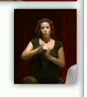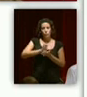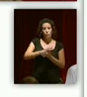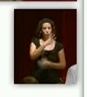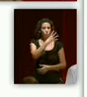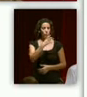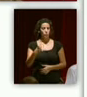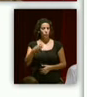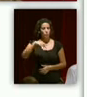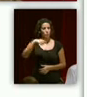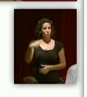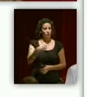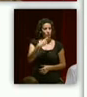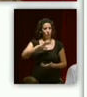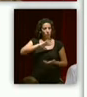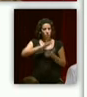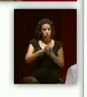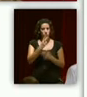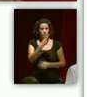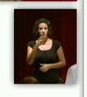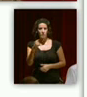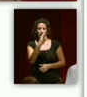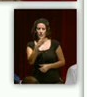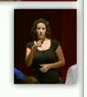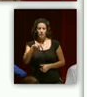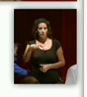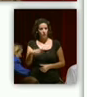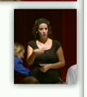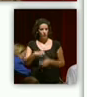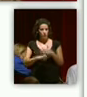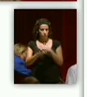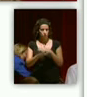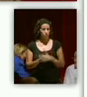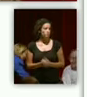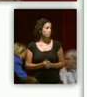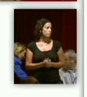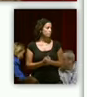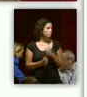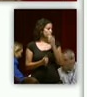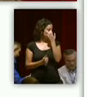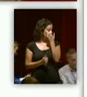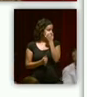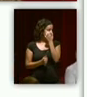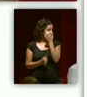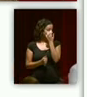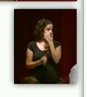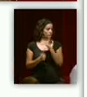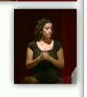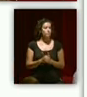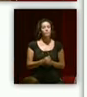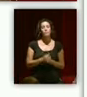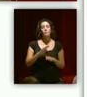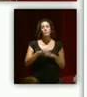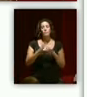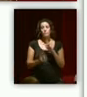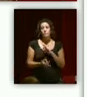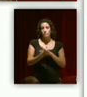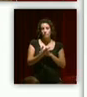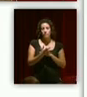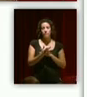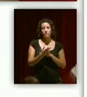about a conversion that goes that is about reducing 400 megas to 30 megas.